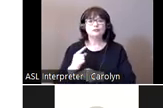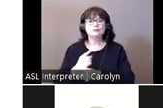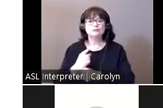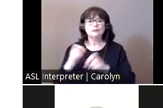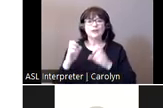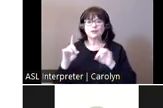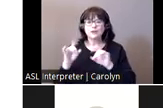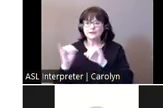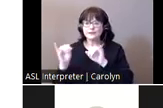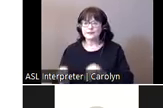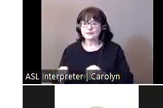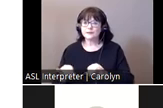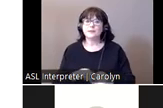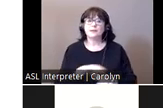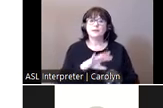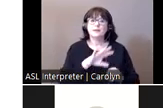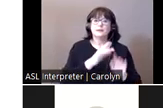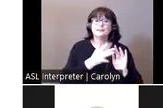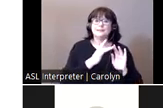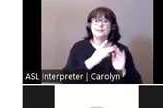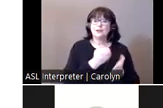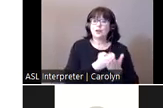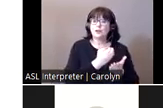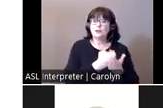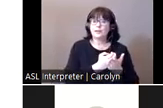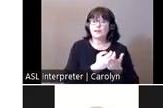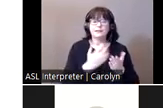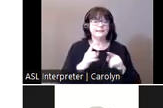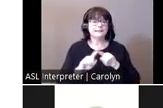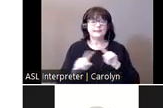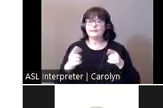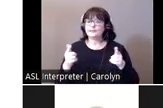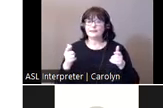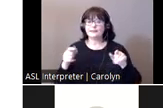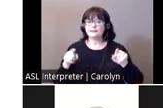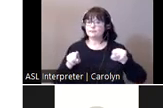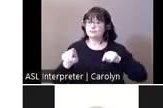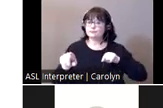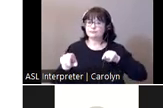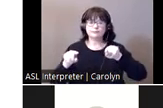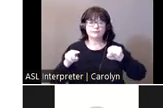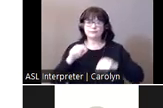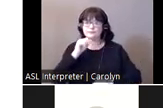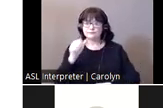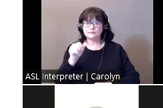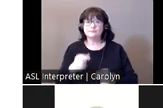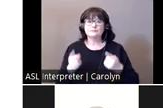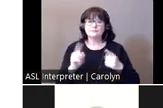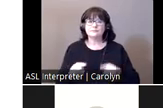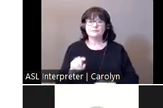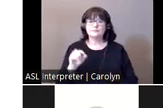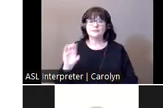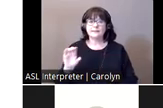speeds. The issue pushed CEO Guillaume Bazinet to come up with a solution that is being echoed in many